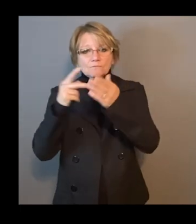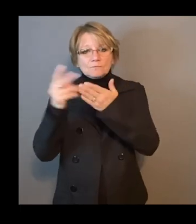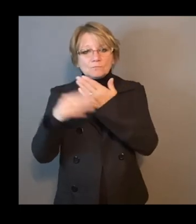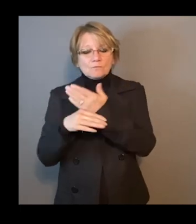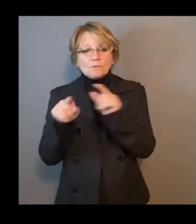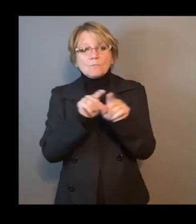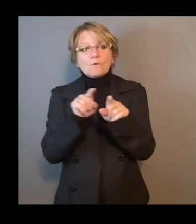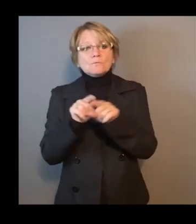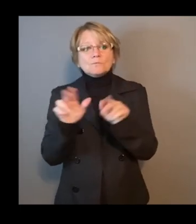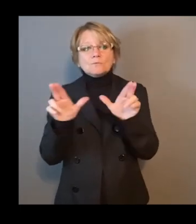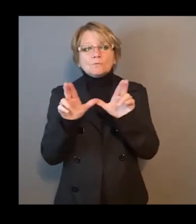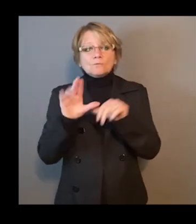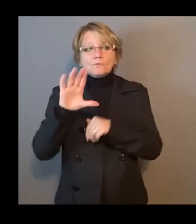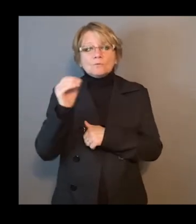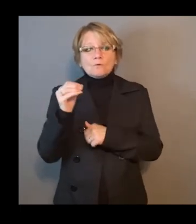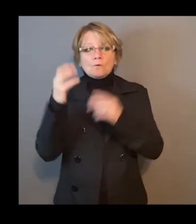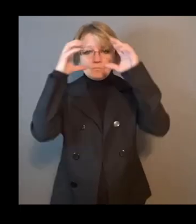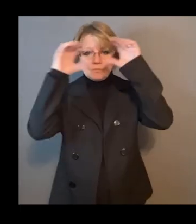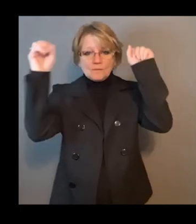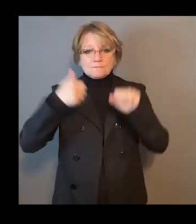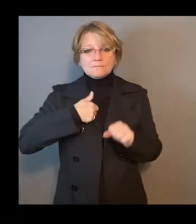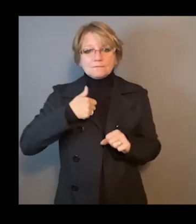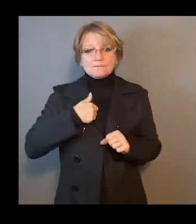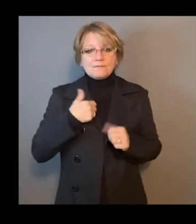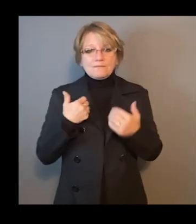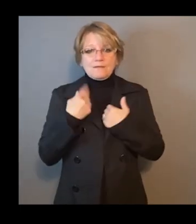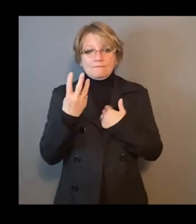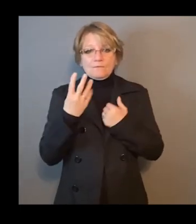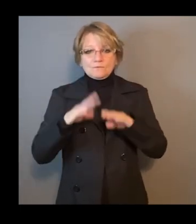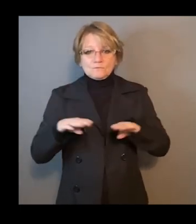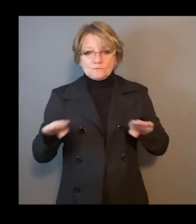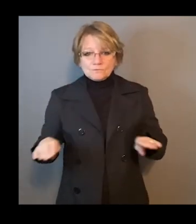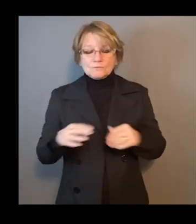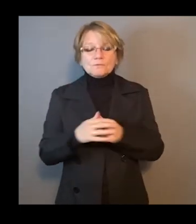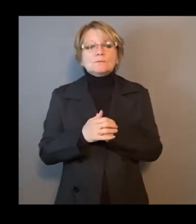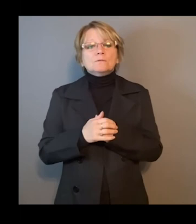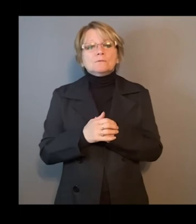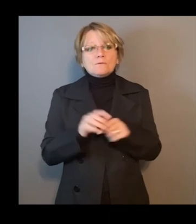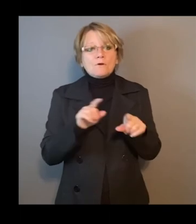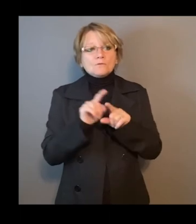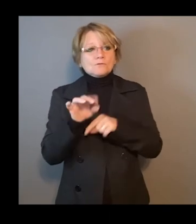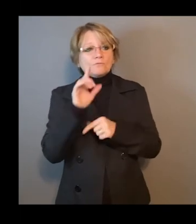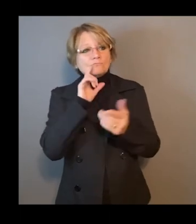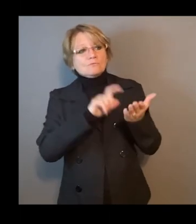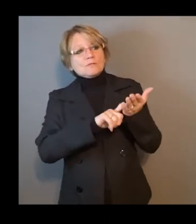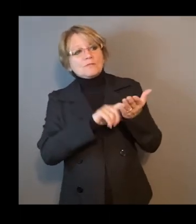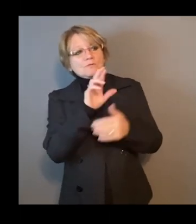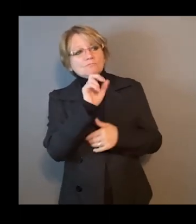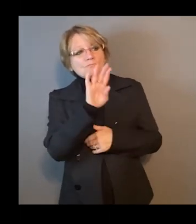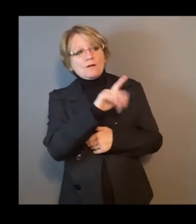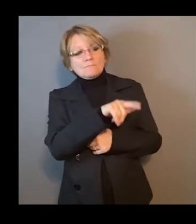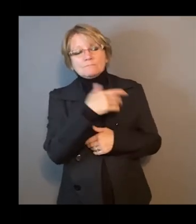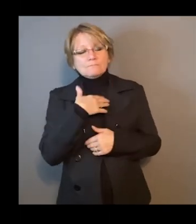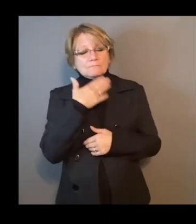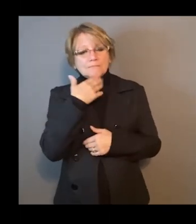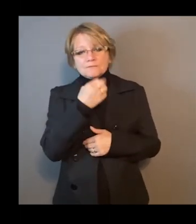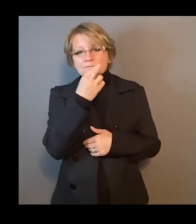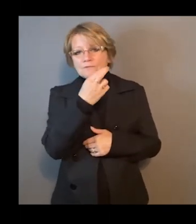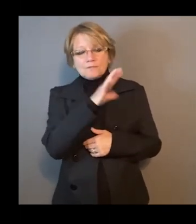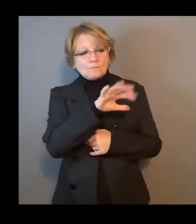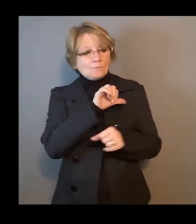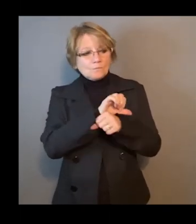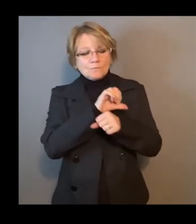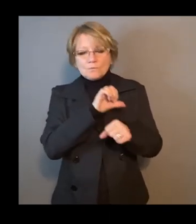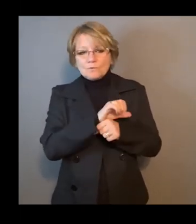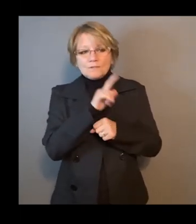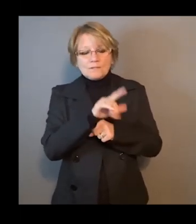the union co-president, father of four. I also want to give props to Rob as one of my best friends. I know